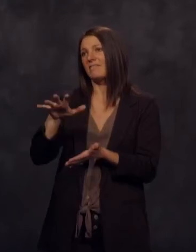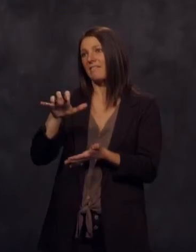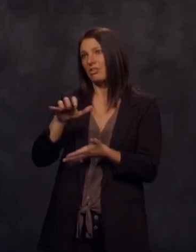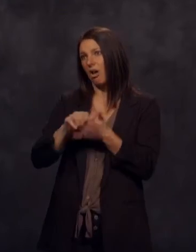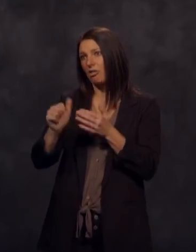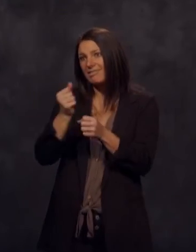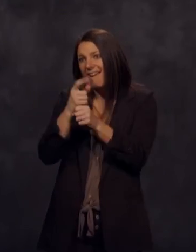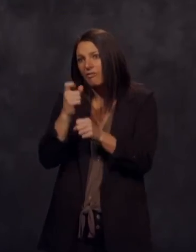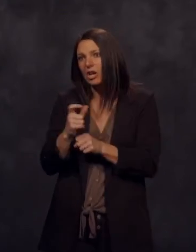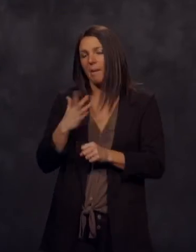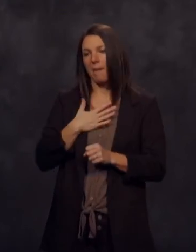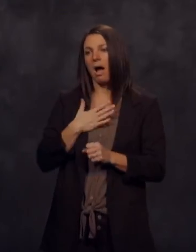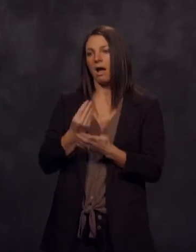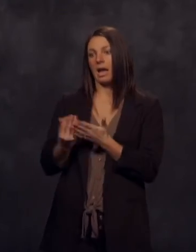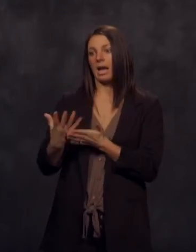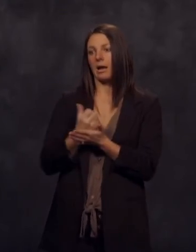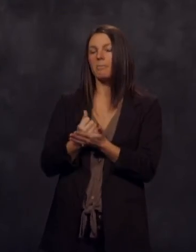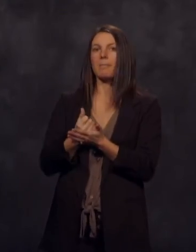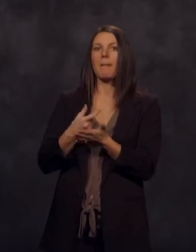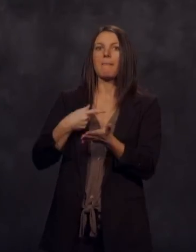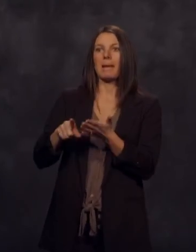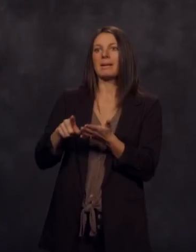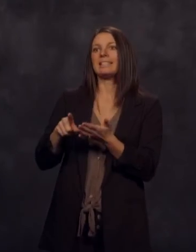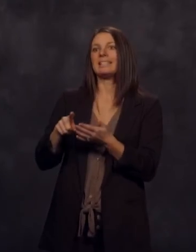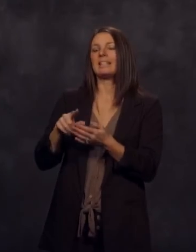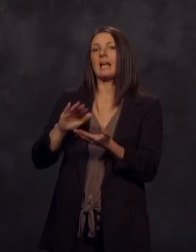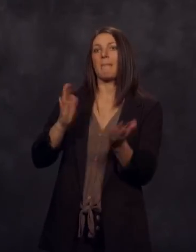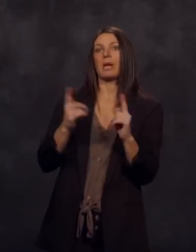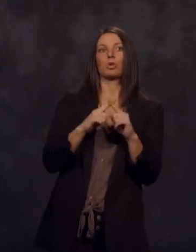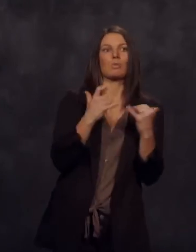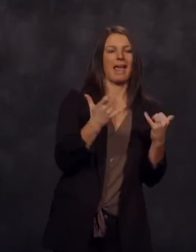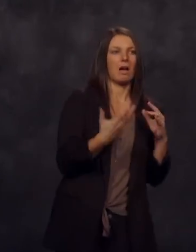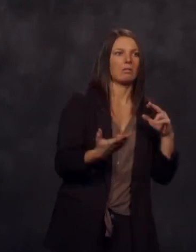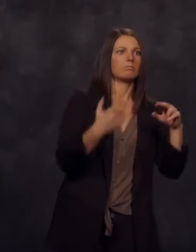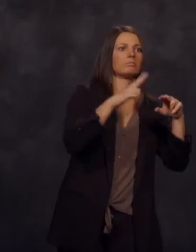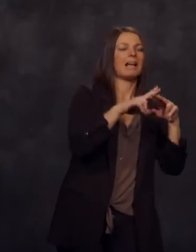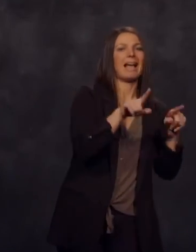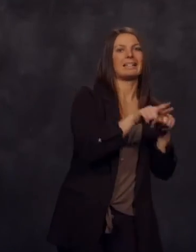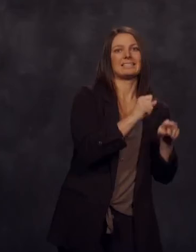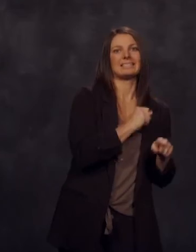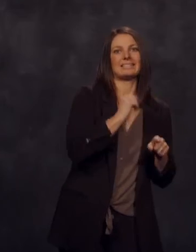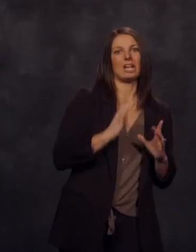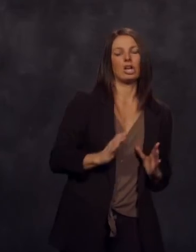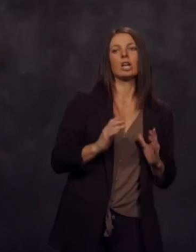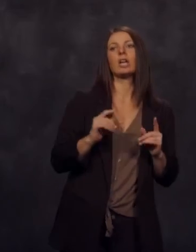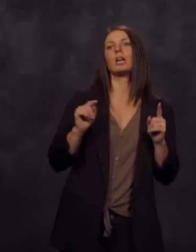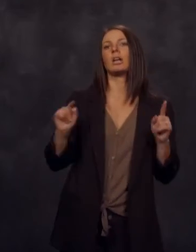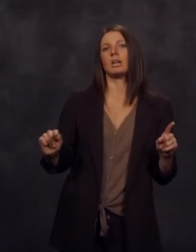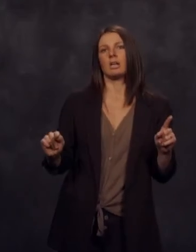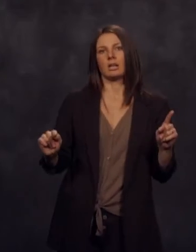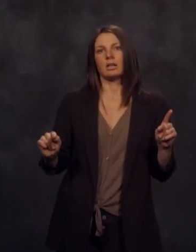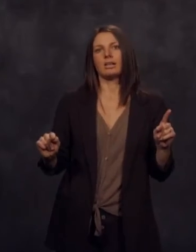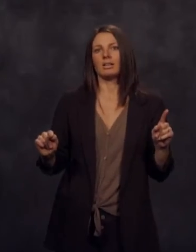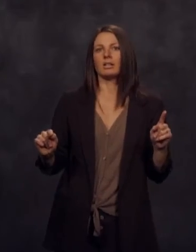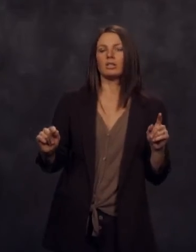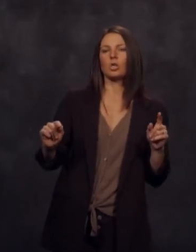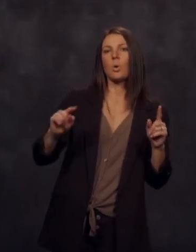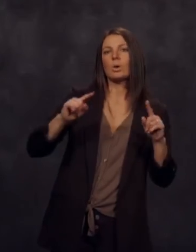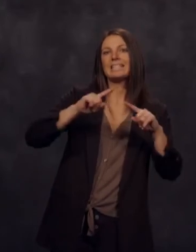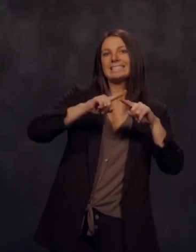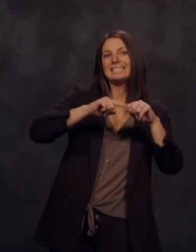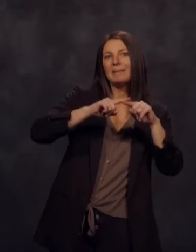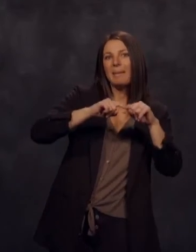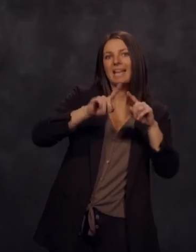So my income-based payment plan was far different than what I pay now as a senator. So it would fluctuate depending